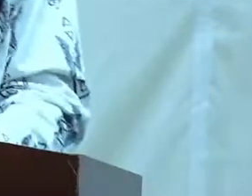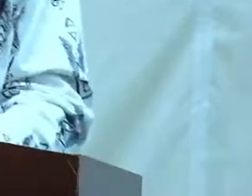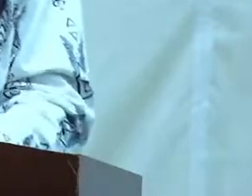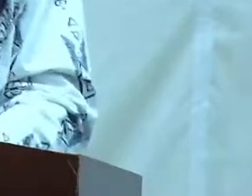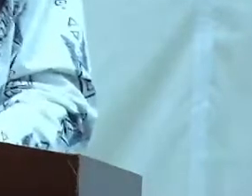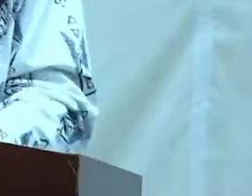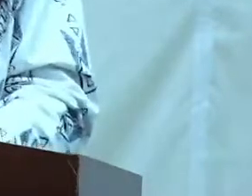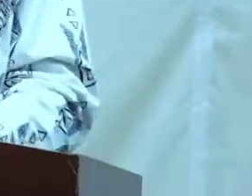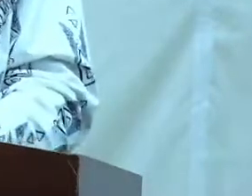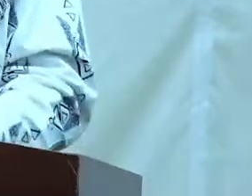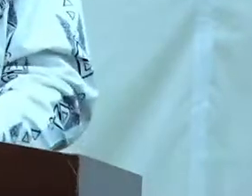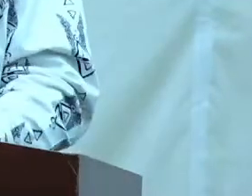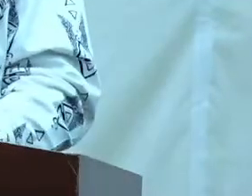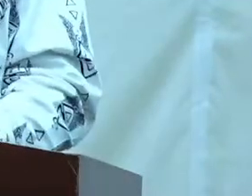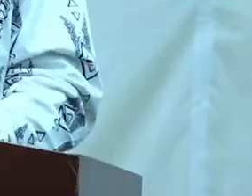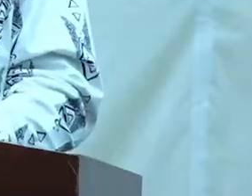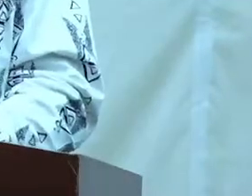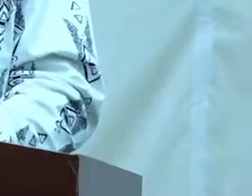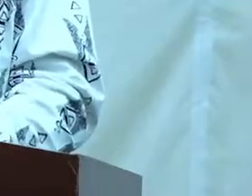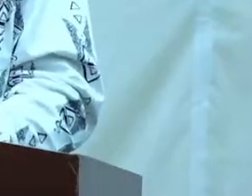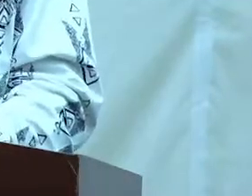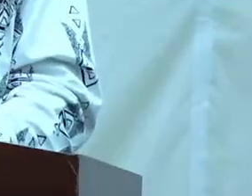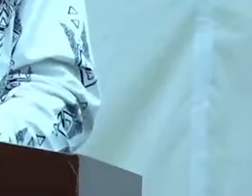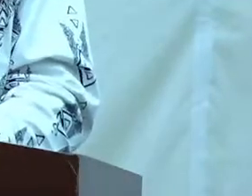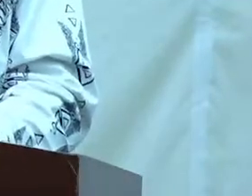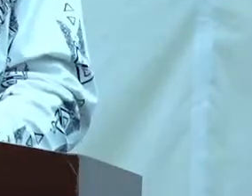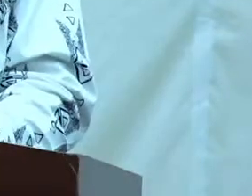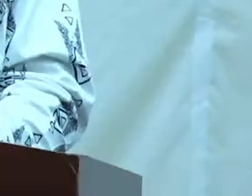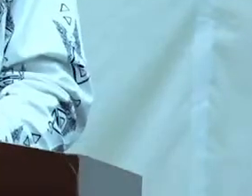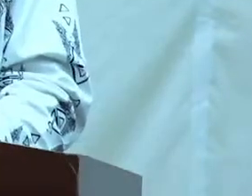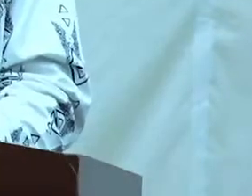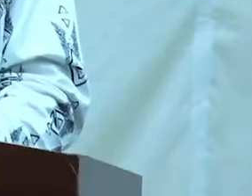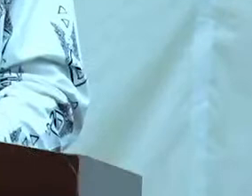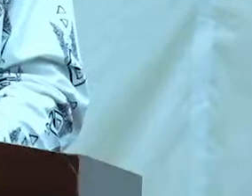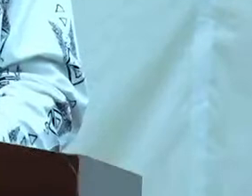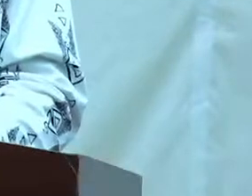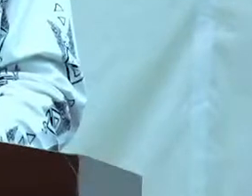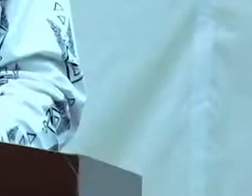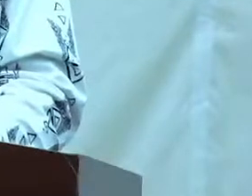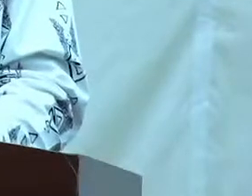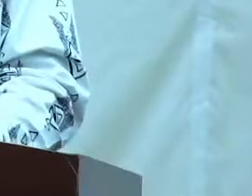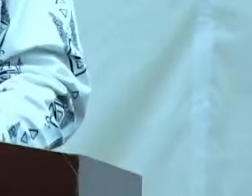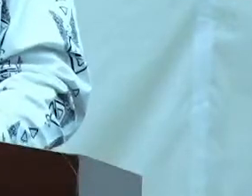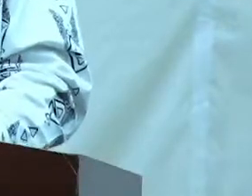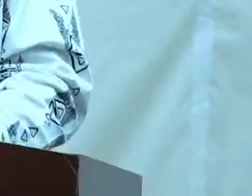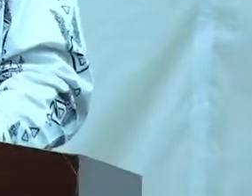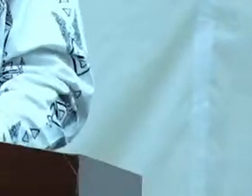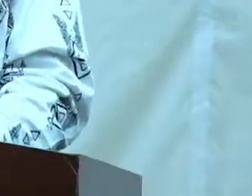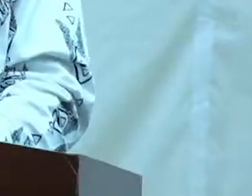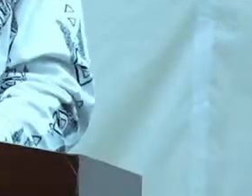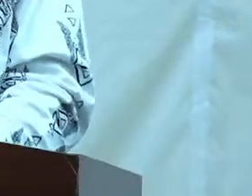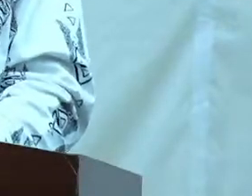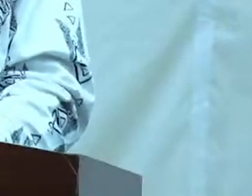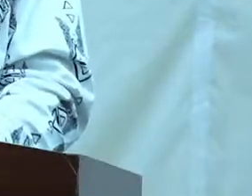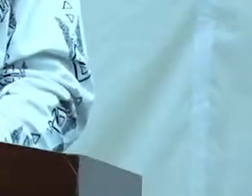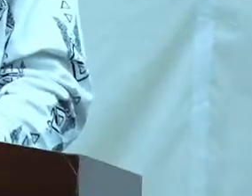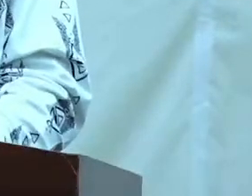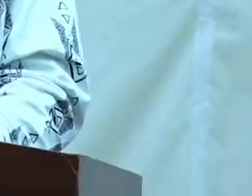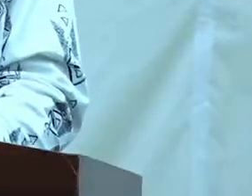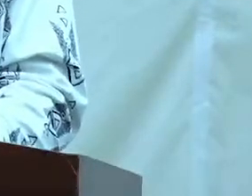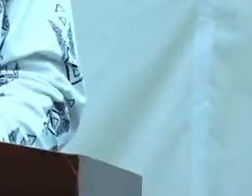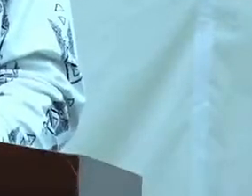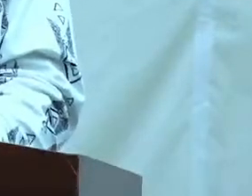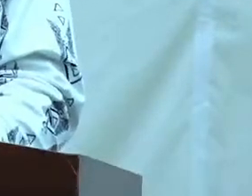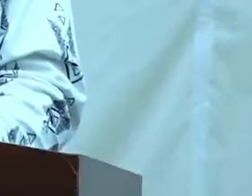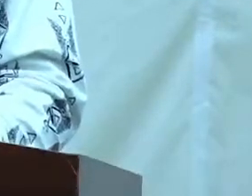the offer to chair this year's lecture. And as I've said, let us pay close attention and